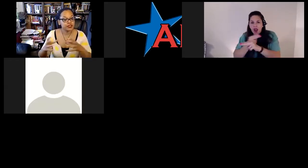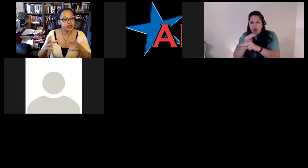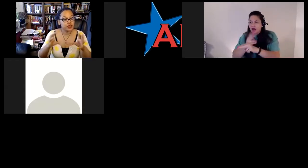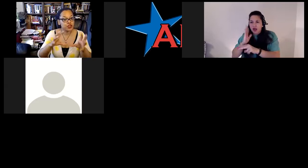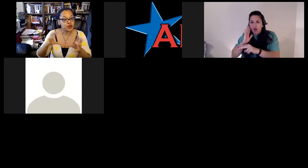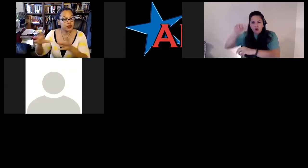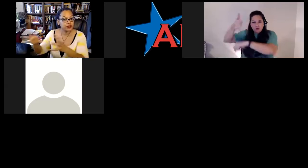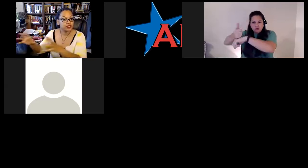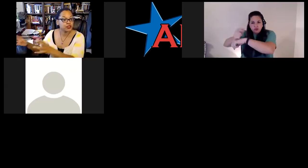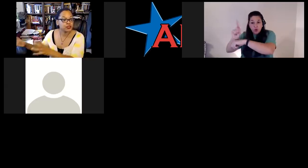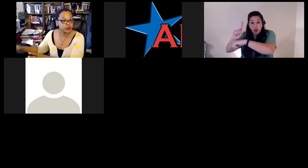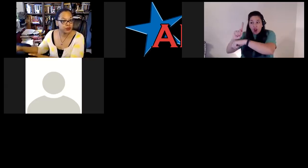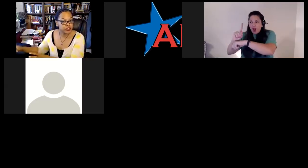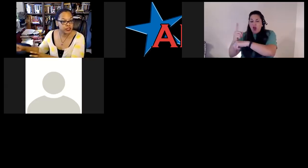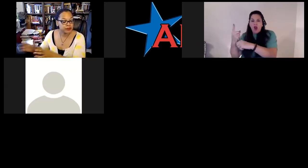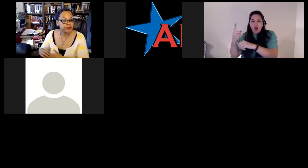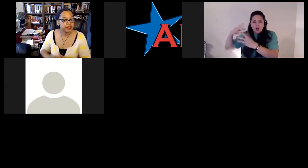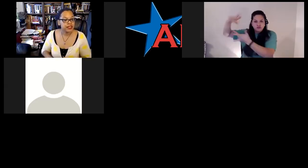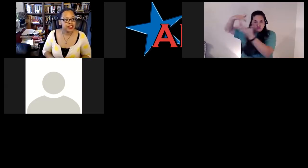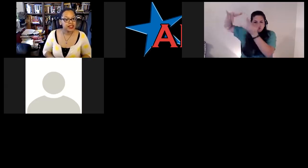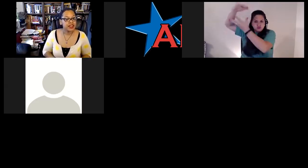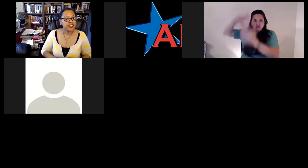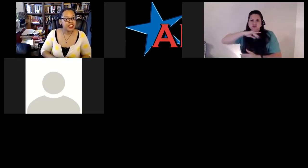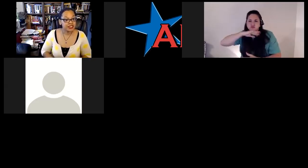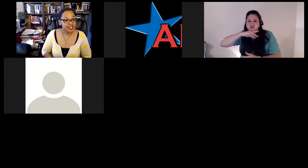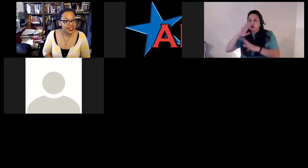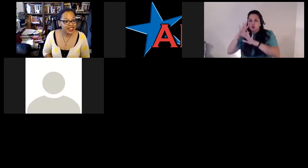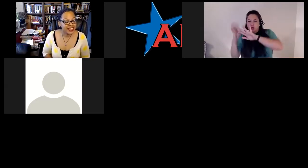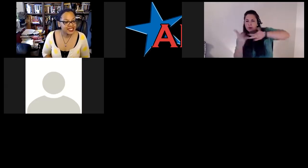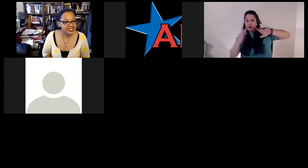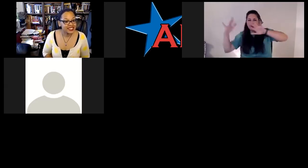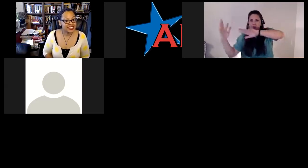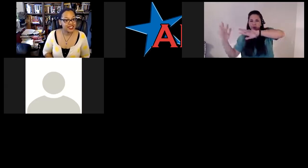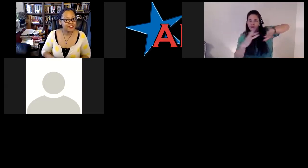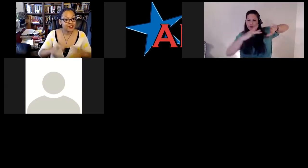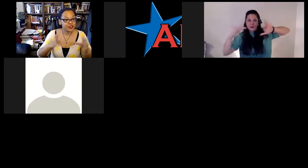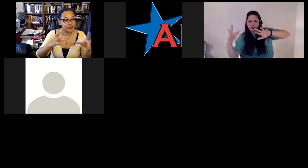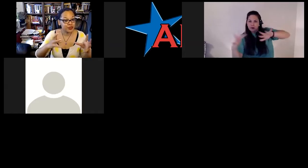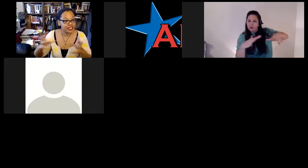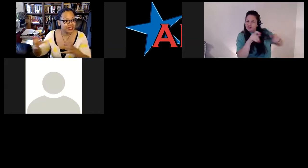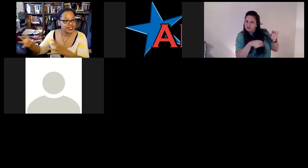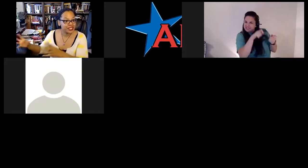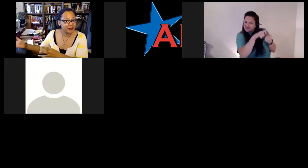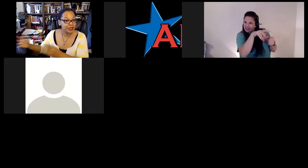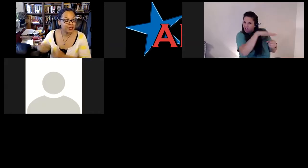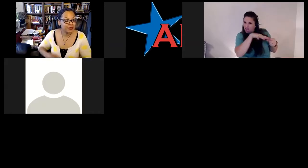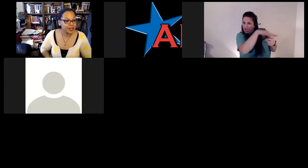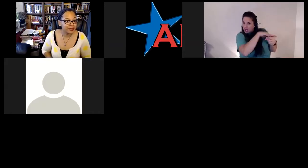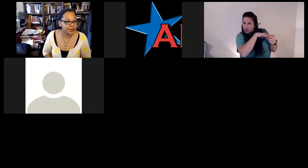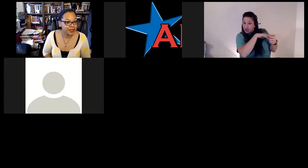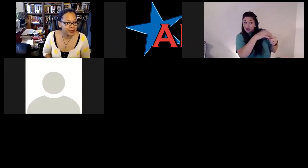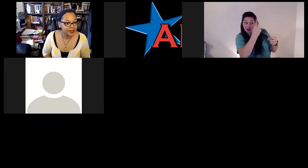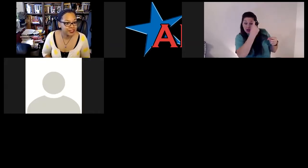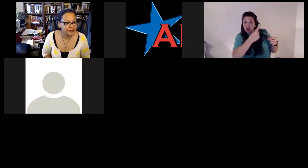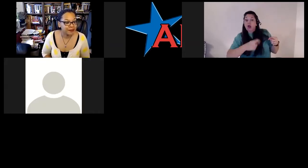pollutants go into a certain direction. There is a high instance of those certain directions being over Black and